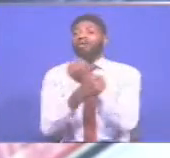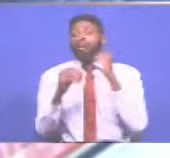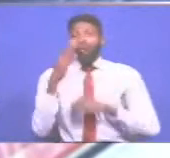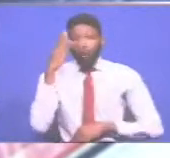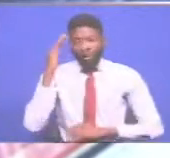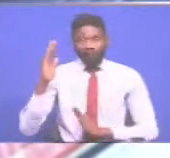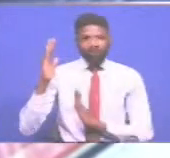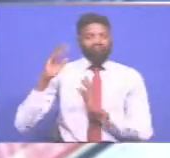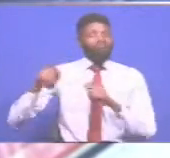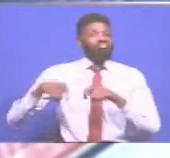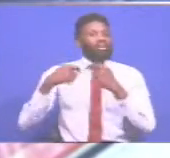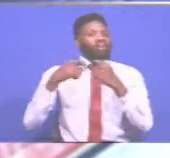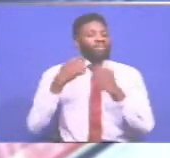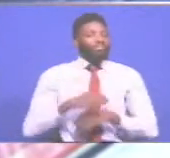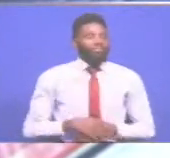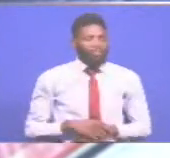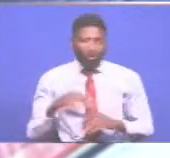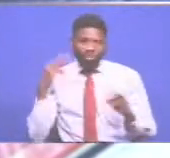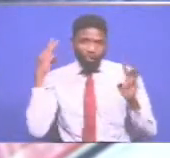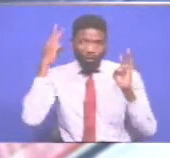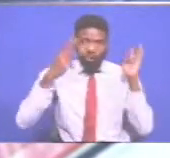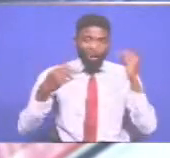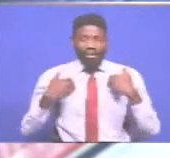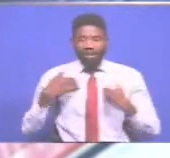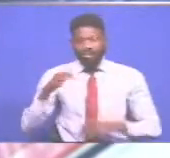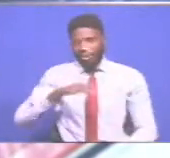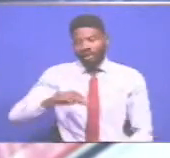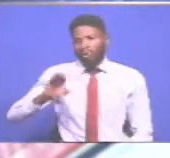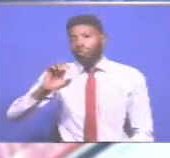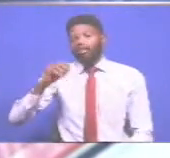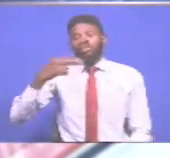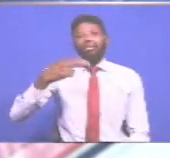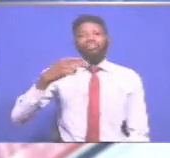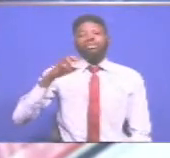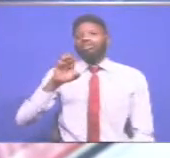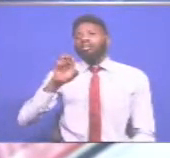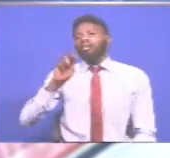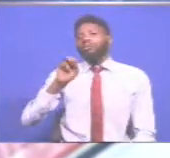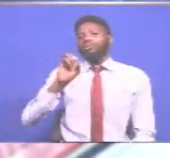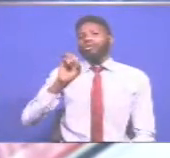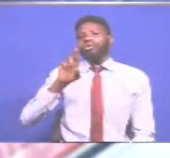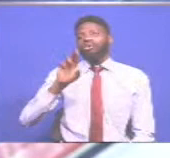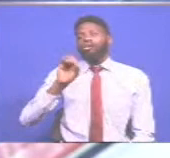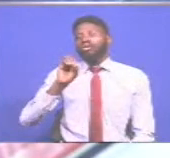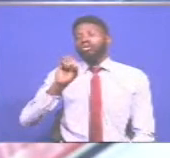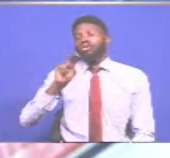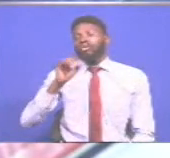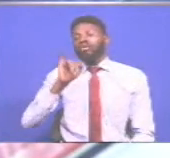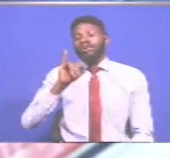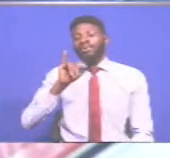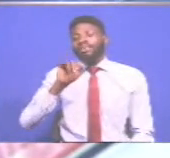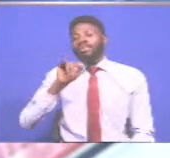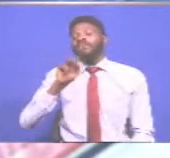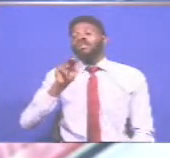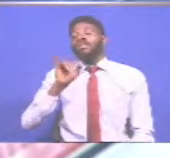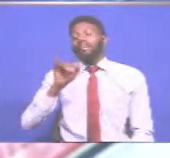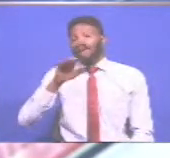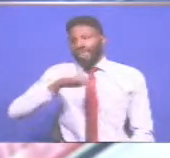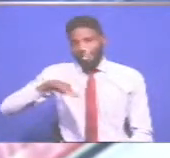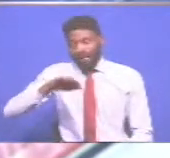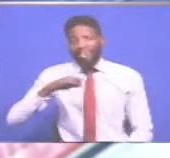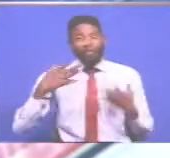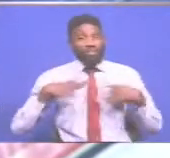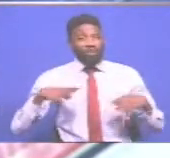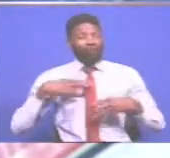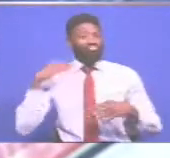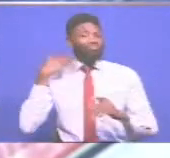Tension remains high in Chemorongoin area of Mukutani ward following fresh banditry attacks that have forced many